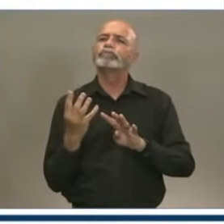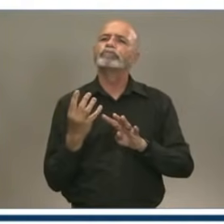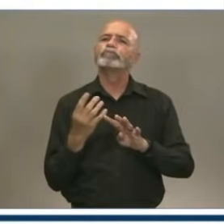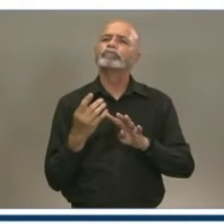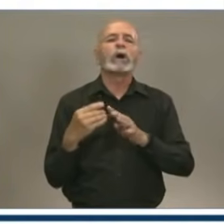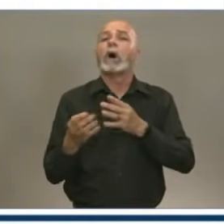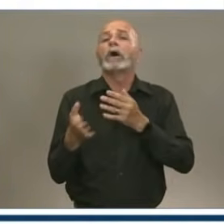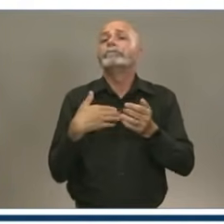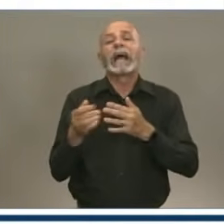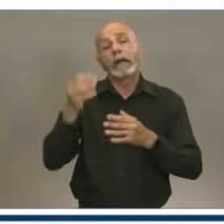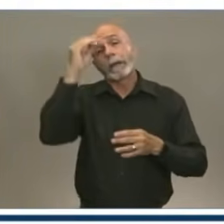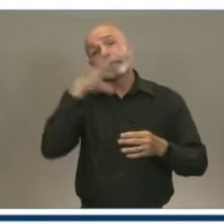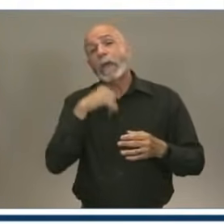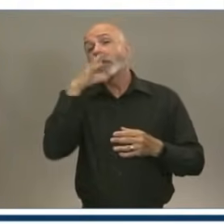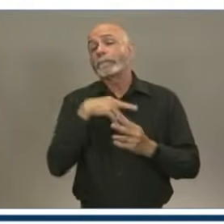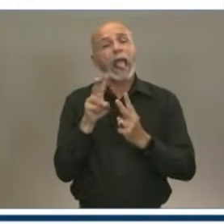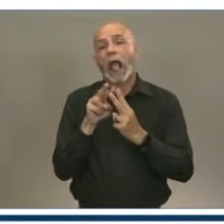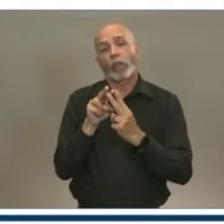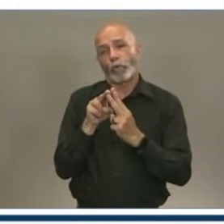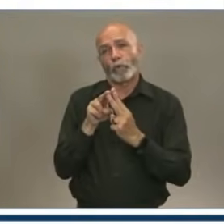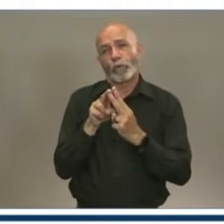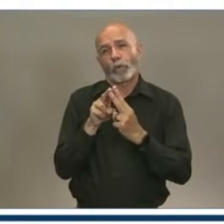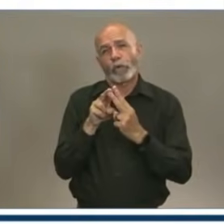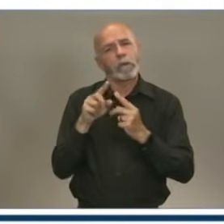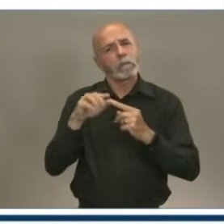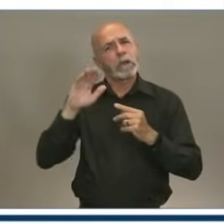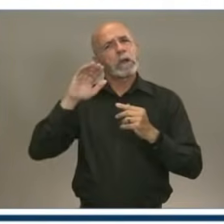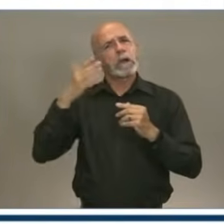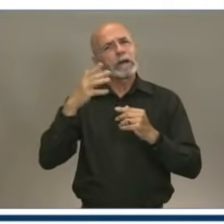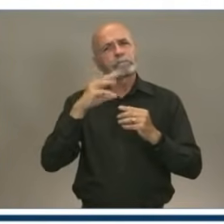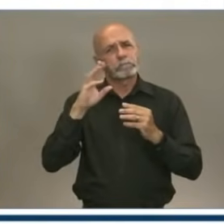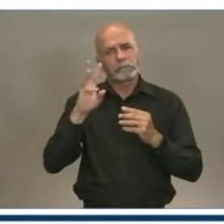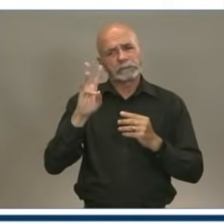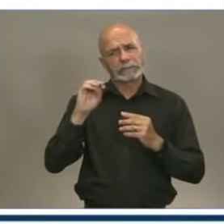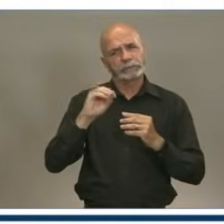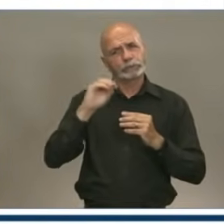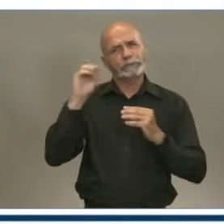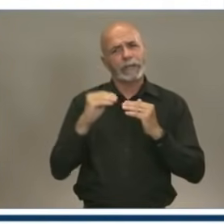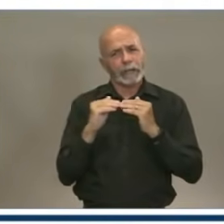high 60% range for first doses, is in that